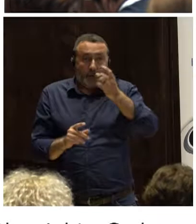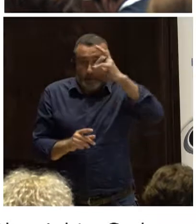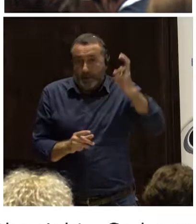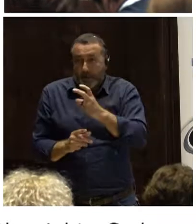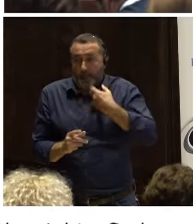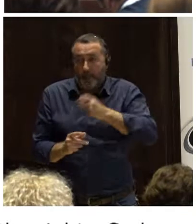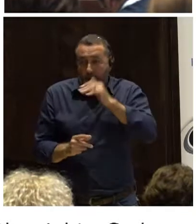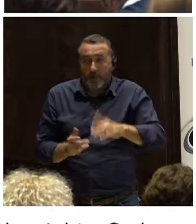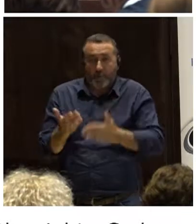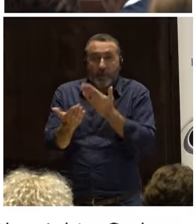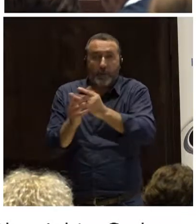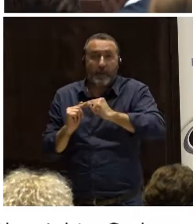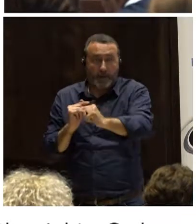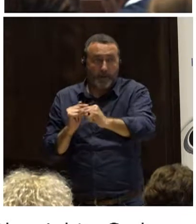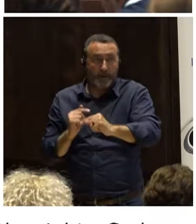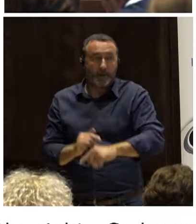Next slide.